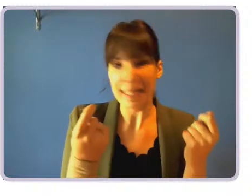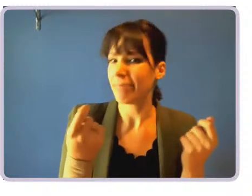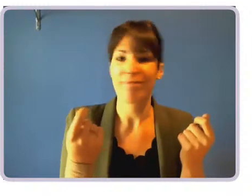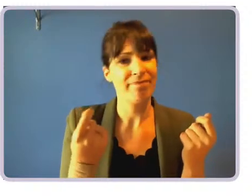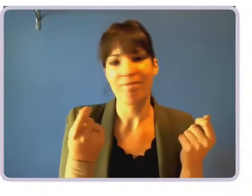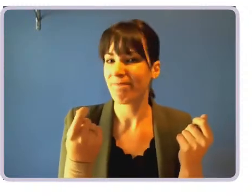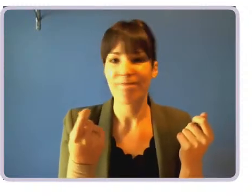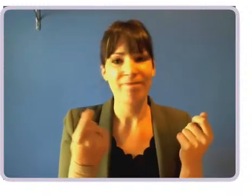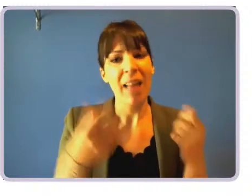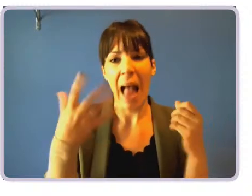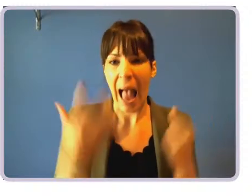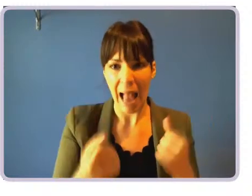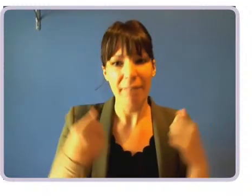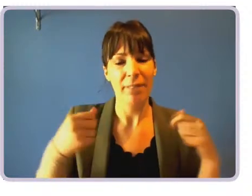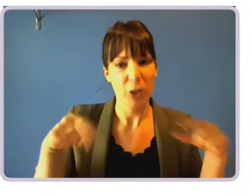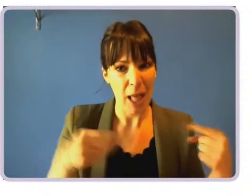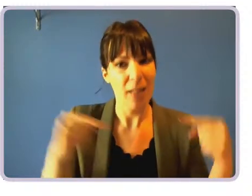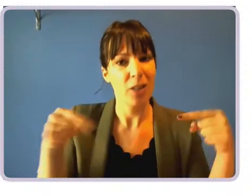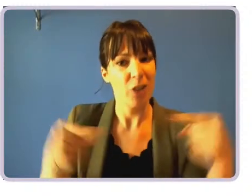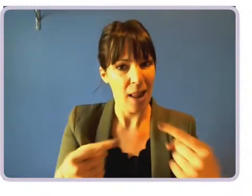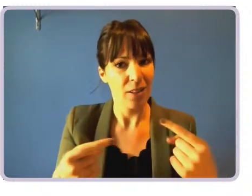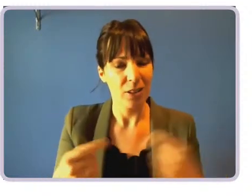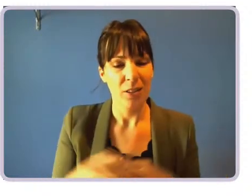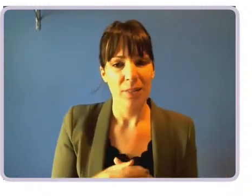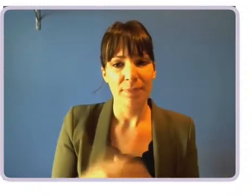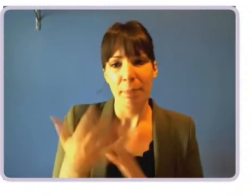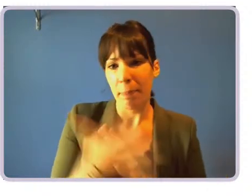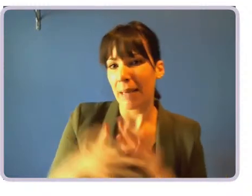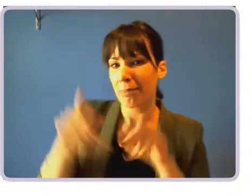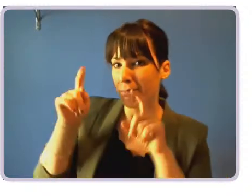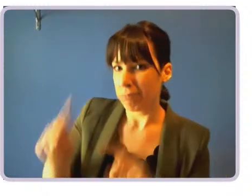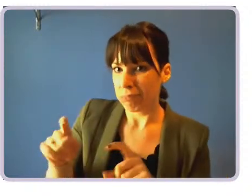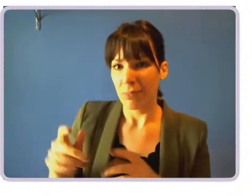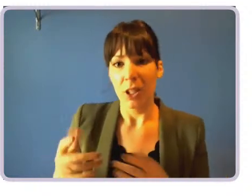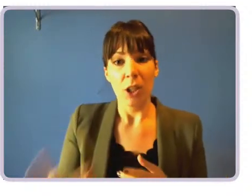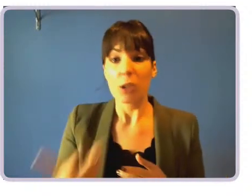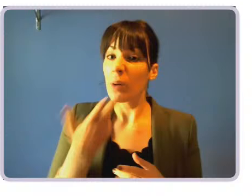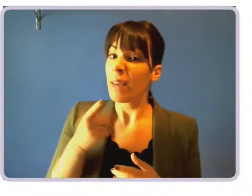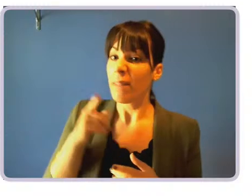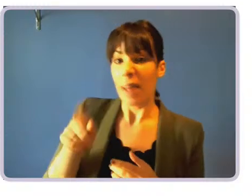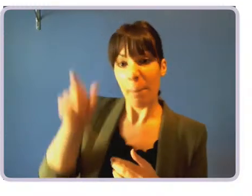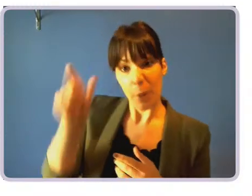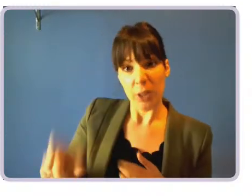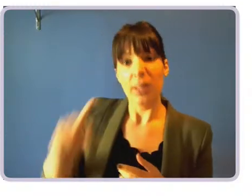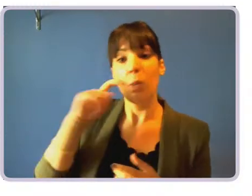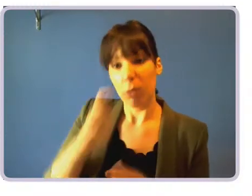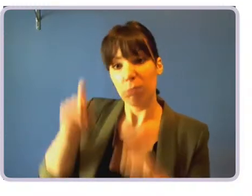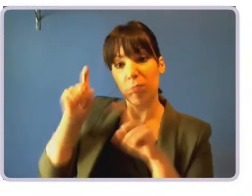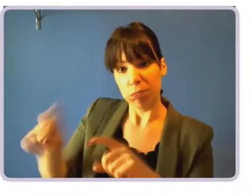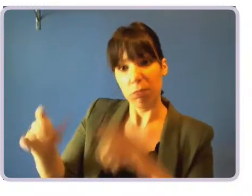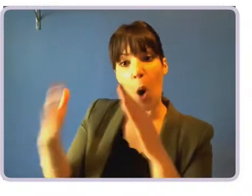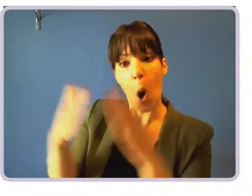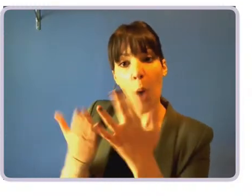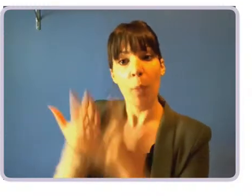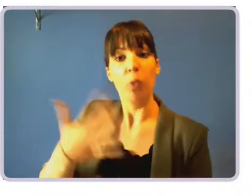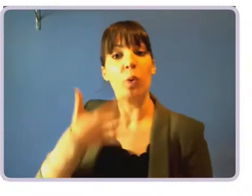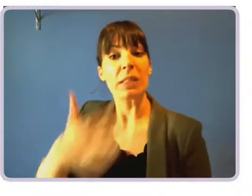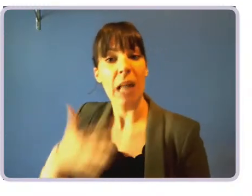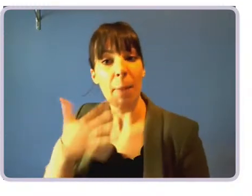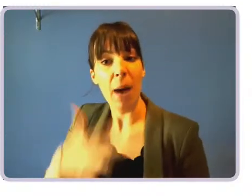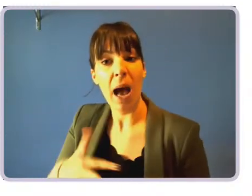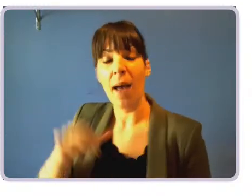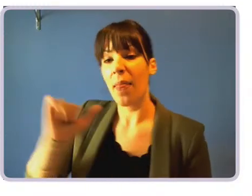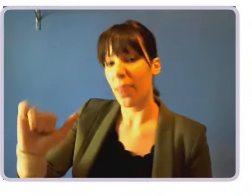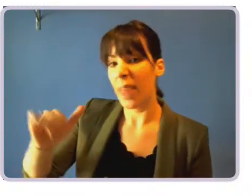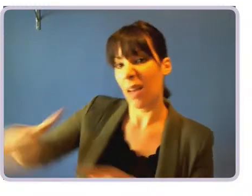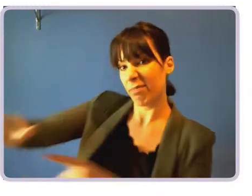home. If they're going to be there over summer, then they need to have a well-prepared property. So I felt that